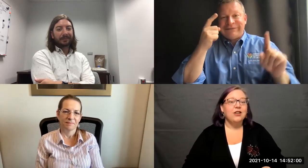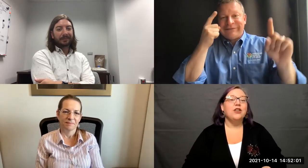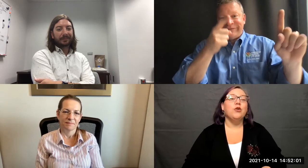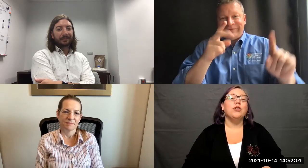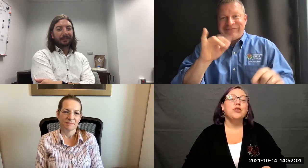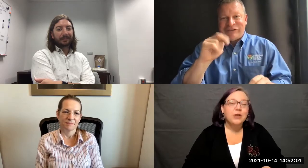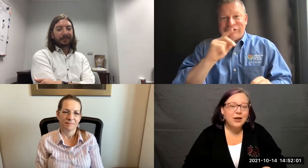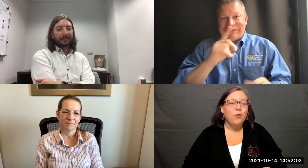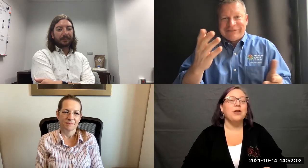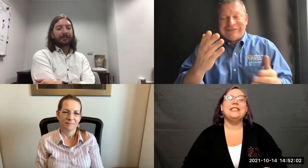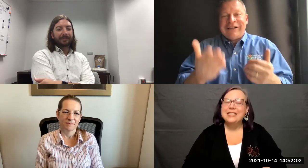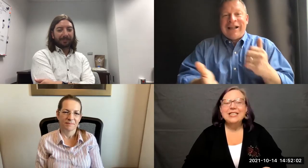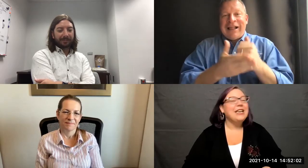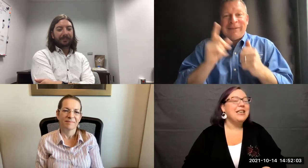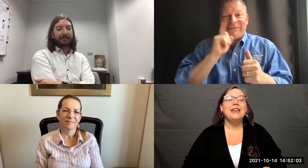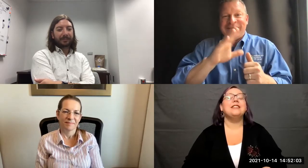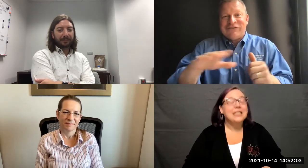session. You're doing what